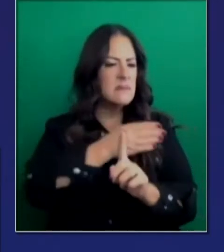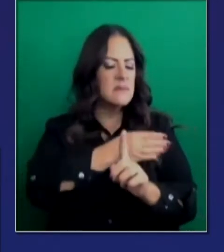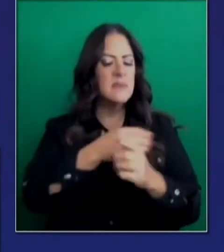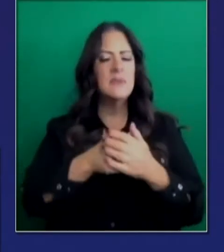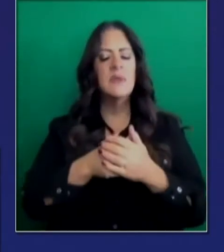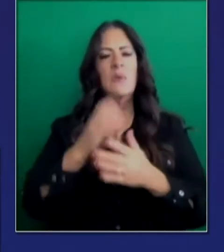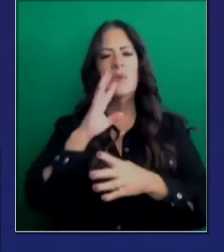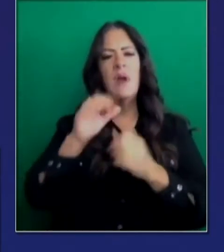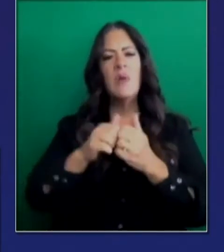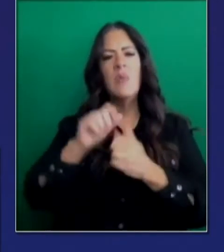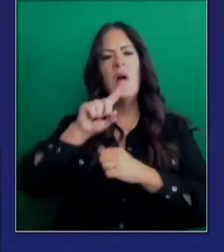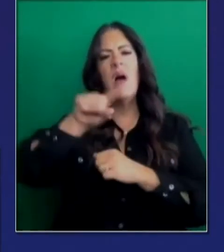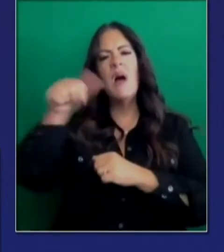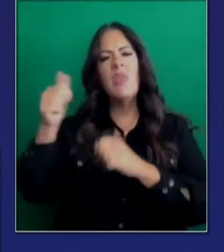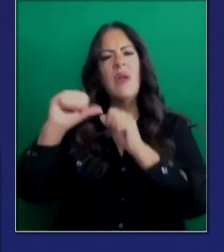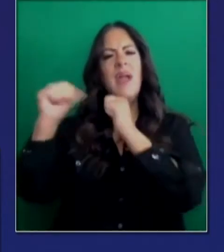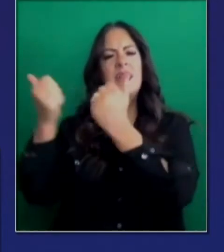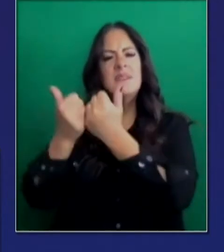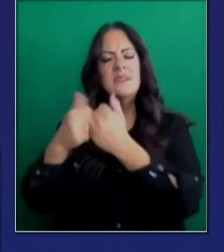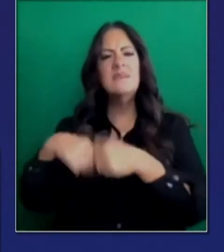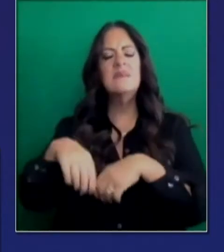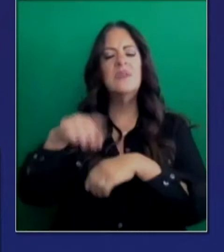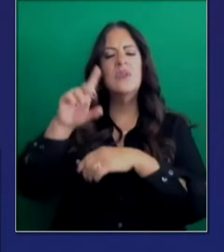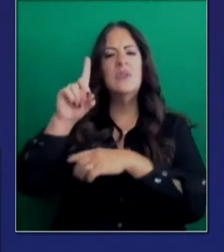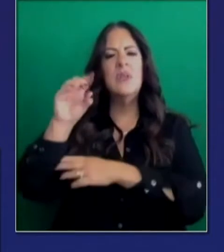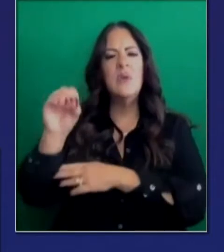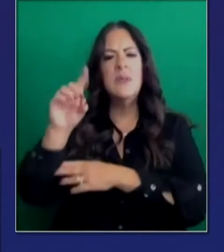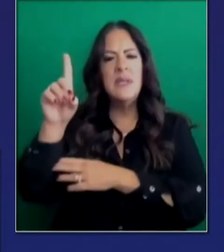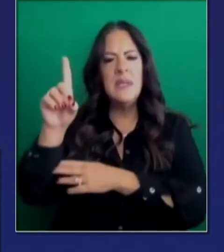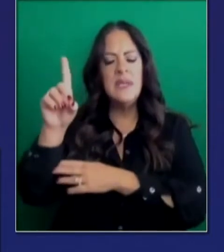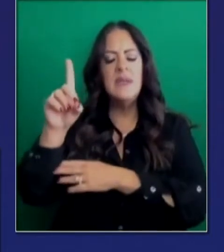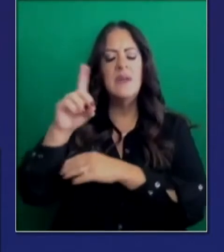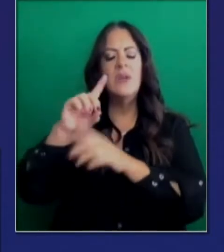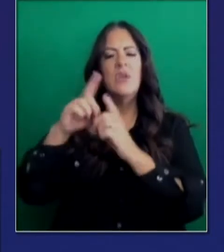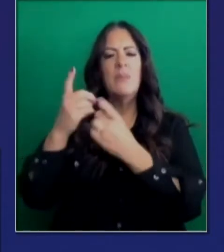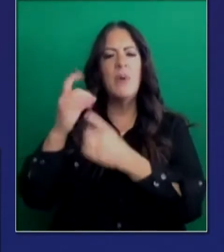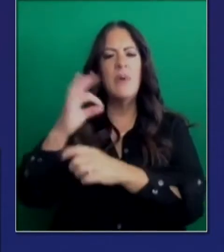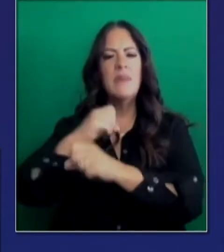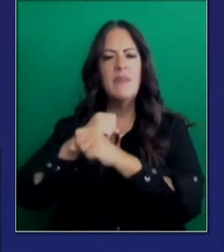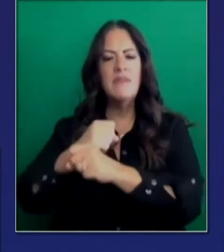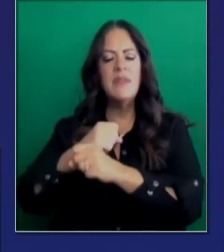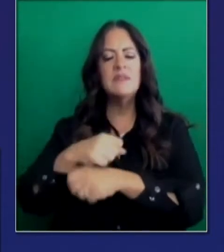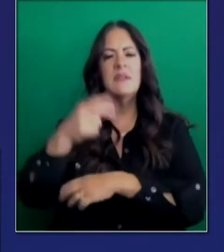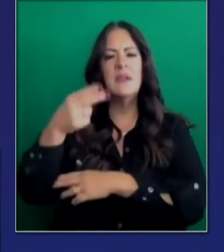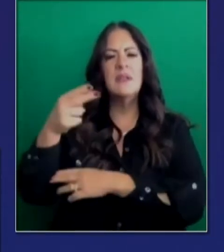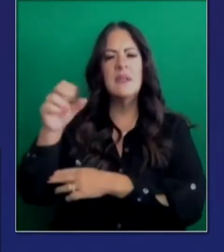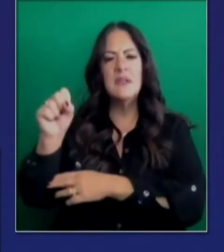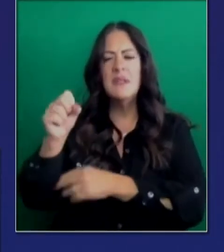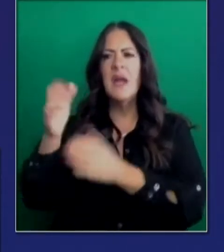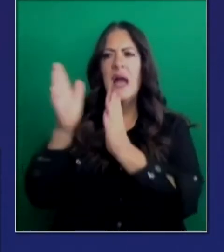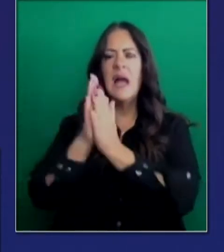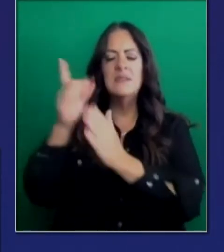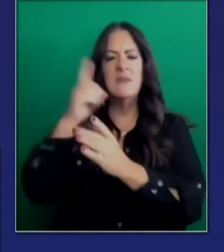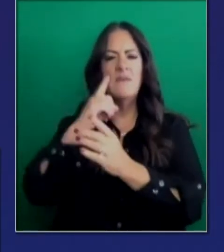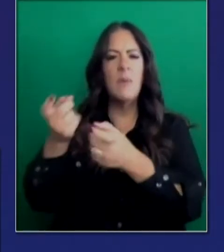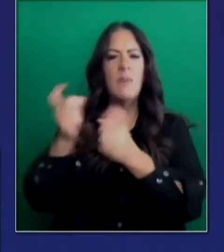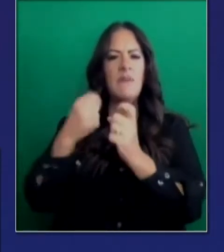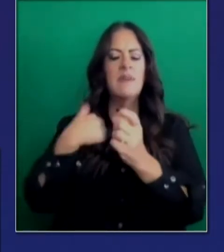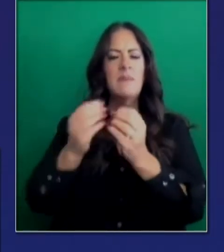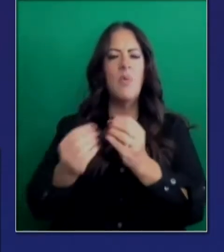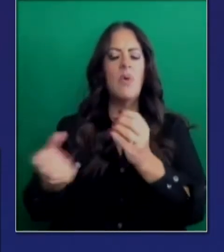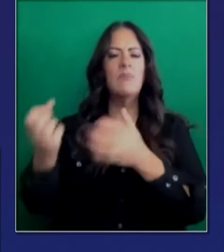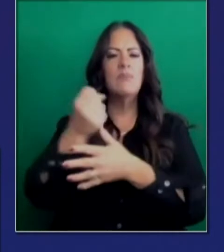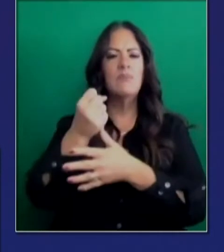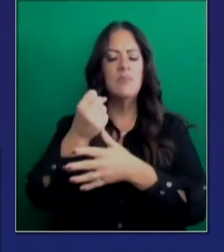others, HHS, to request additional resources. That's a top priority and will remain over the course of the